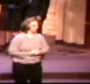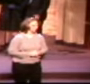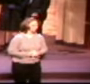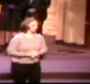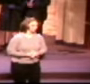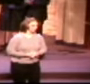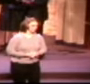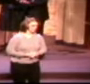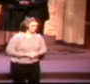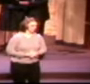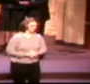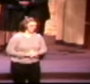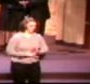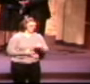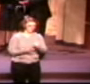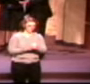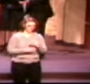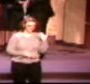begun.